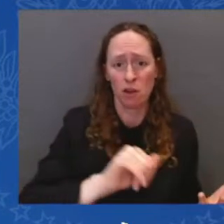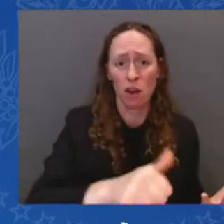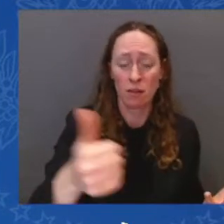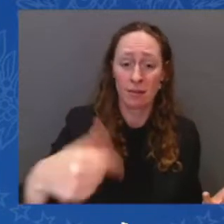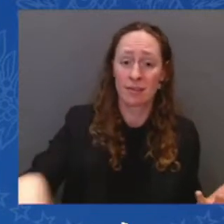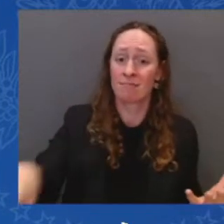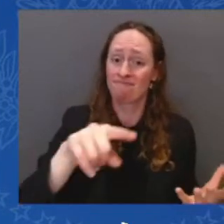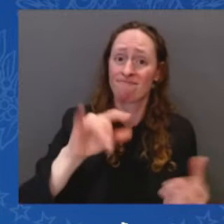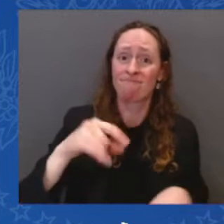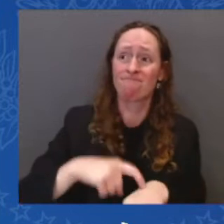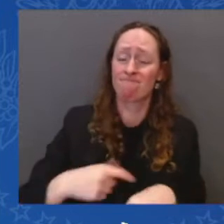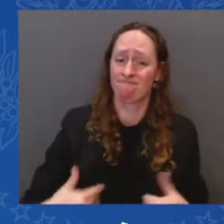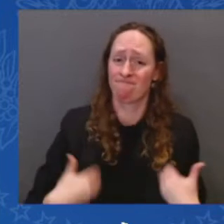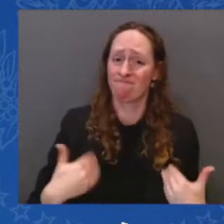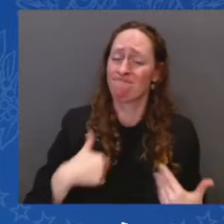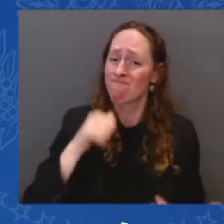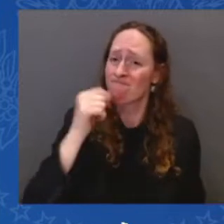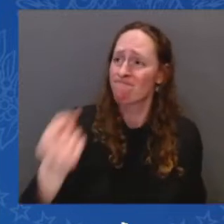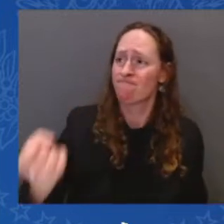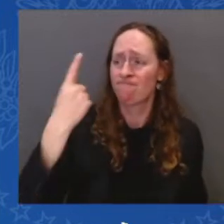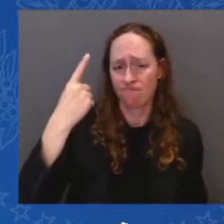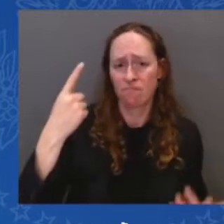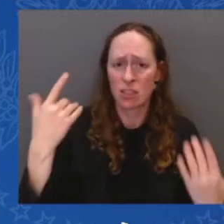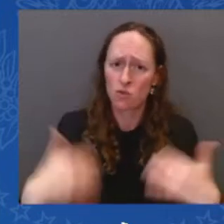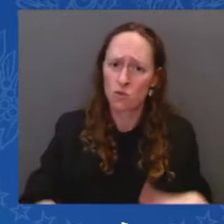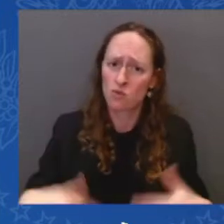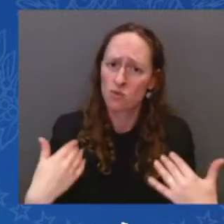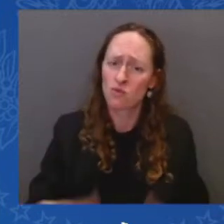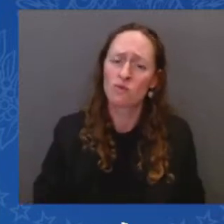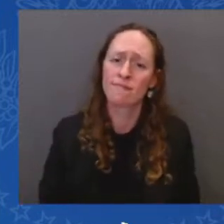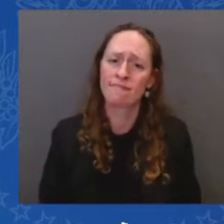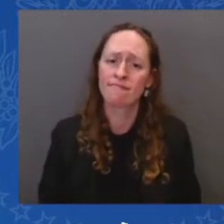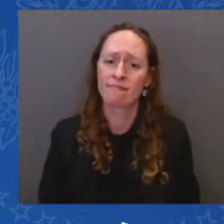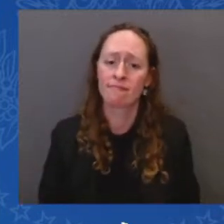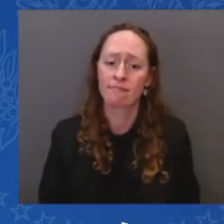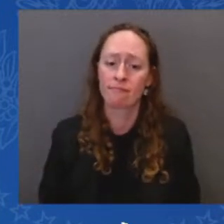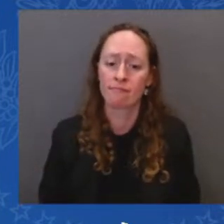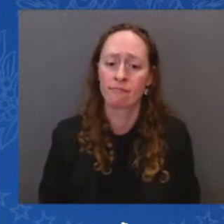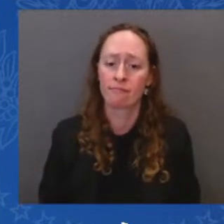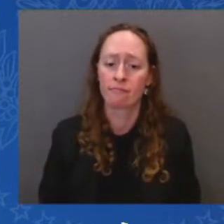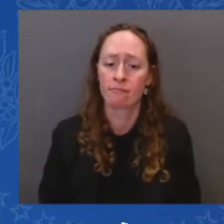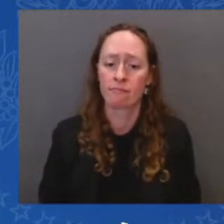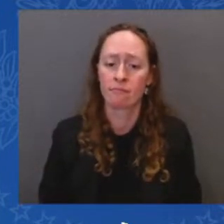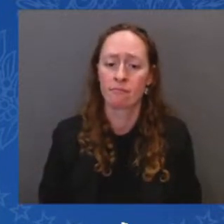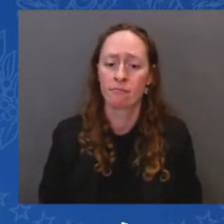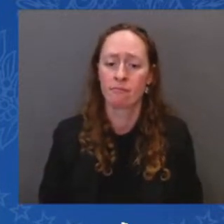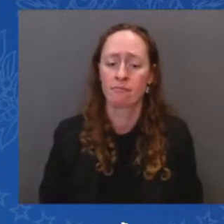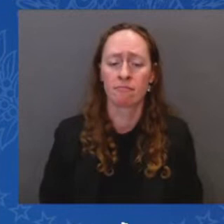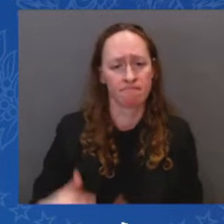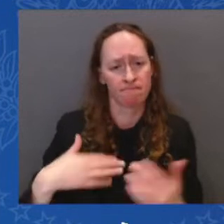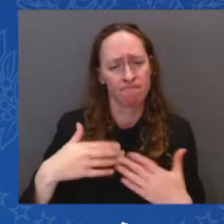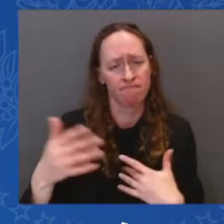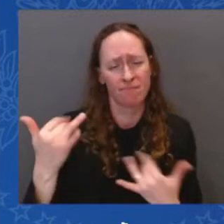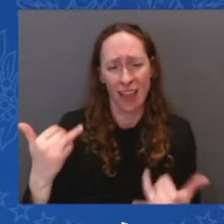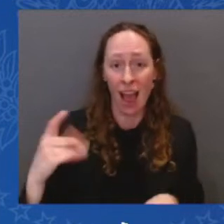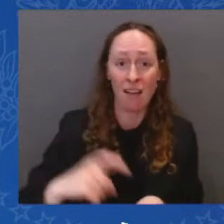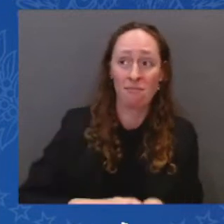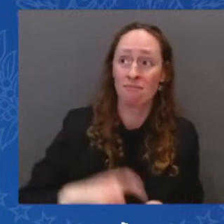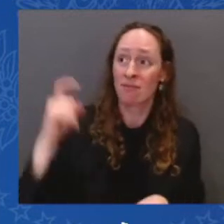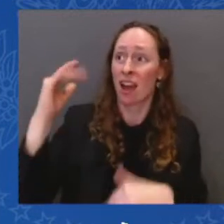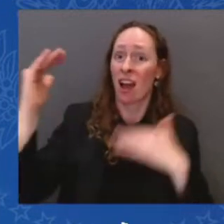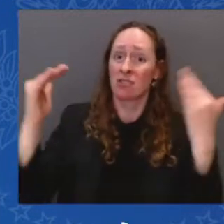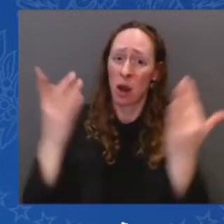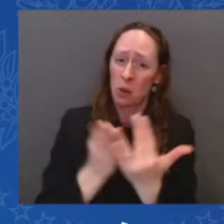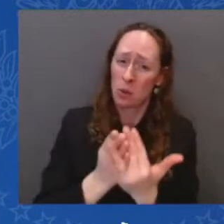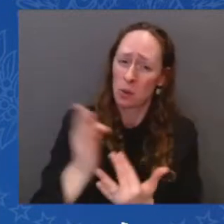have persevered. And you've grown into incredible adults with families of your own. You make me and Mom so proud of everything